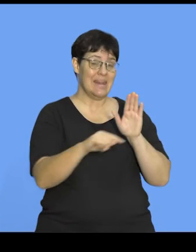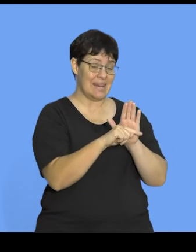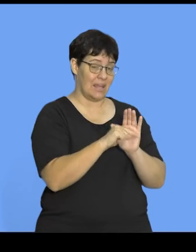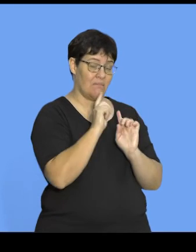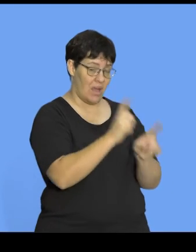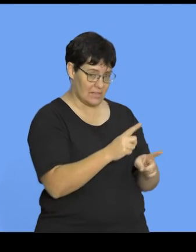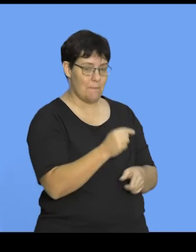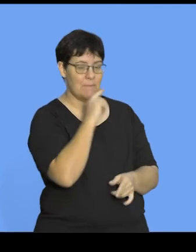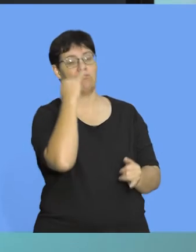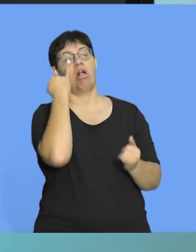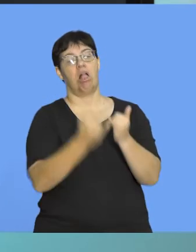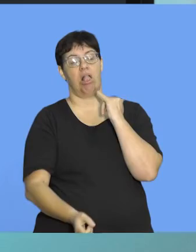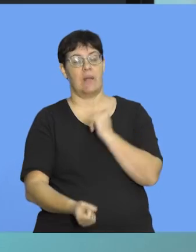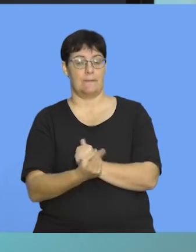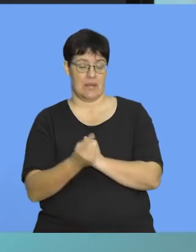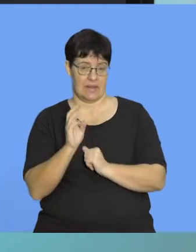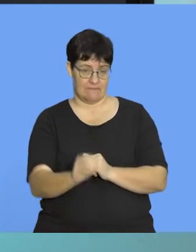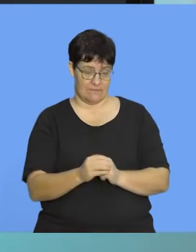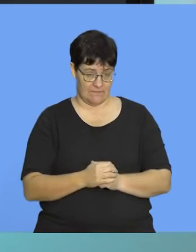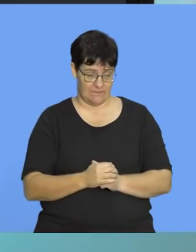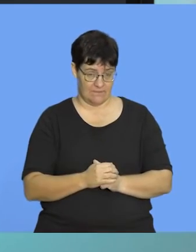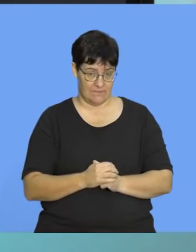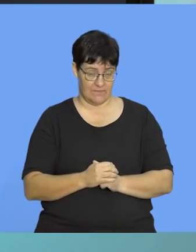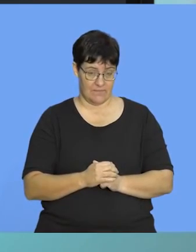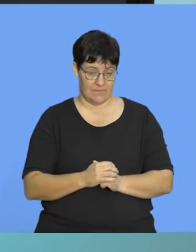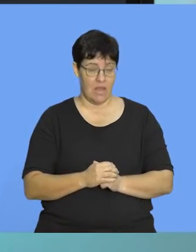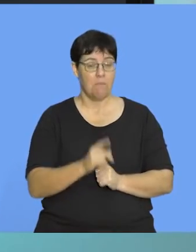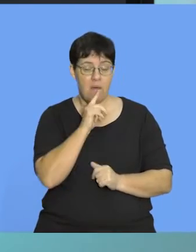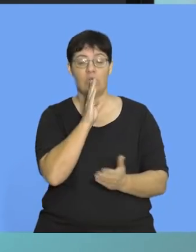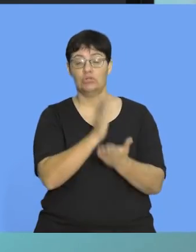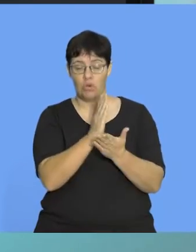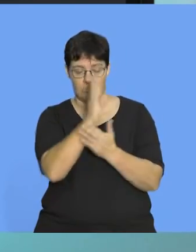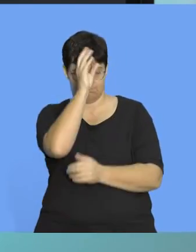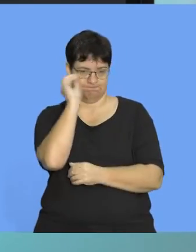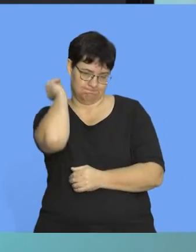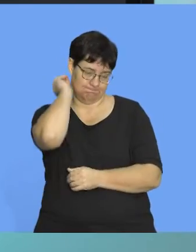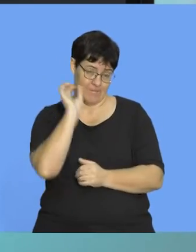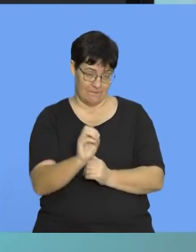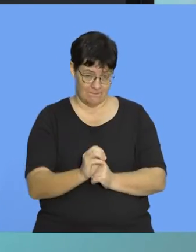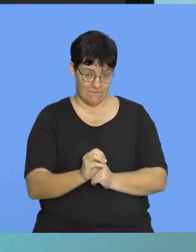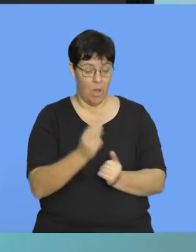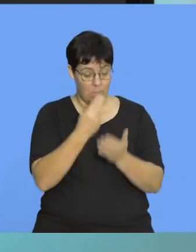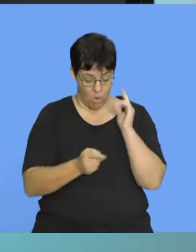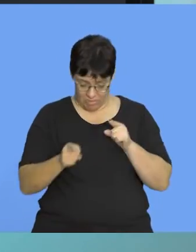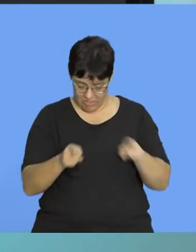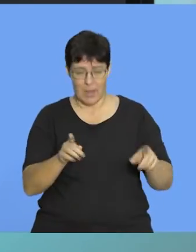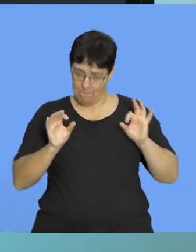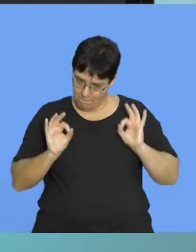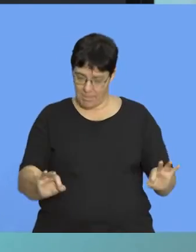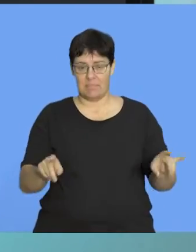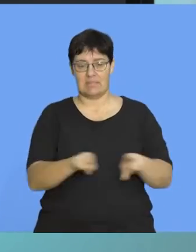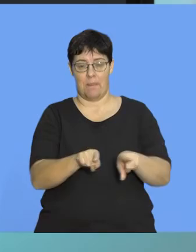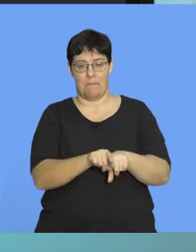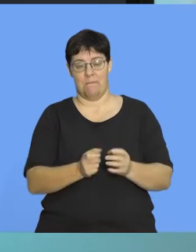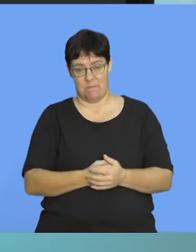get a negative answer, I've absolutely made a mistake. So make sure you keep that in your mind. Both masses are the